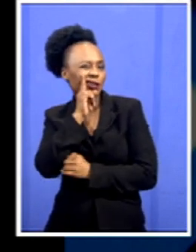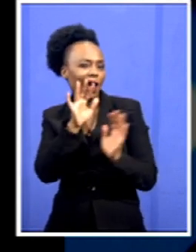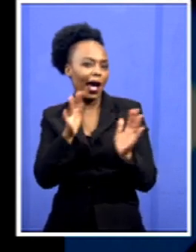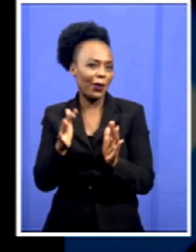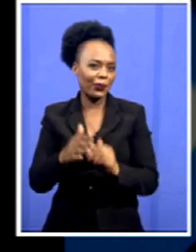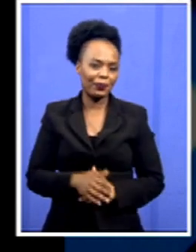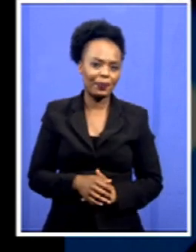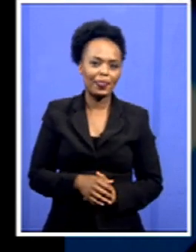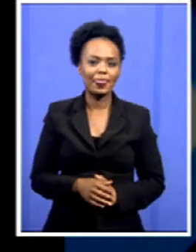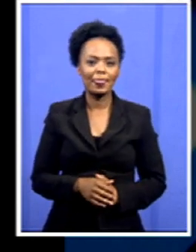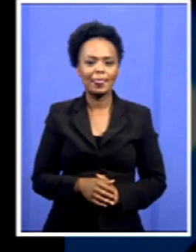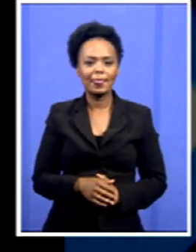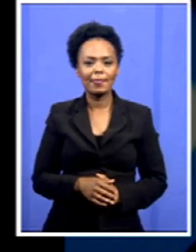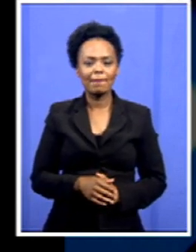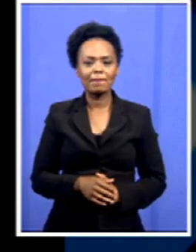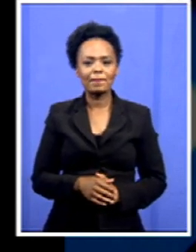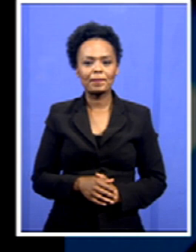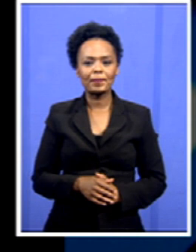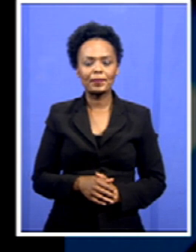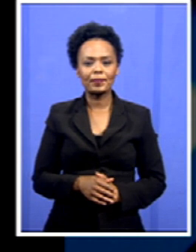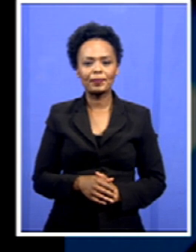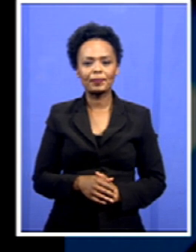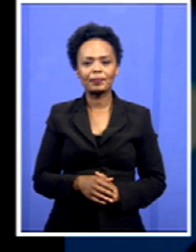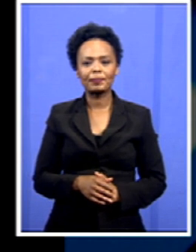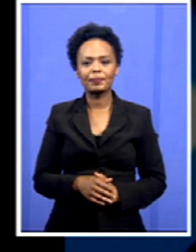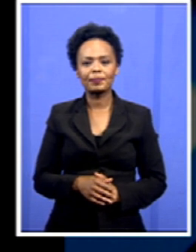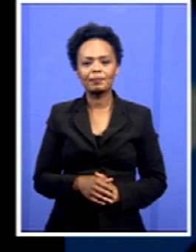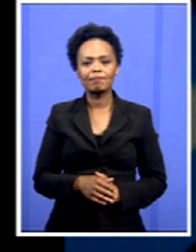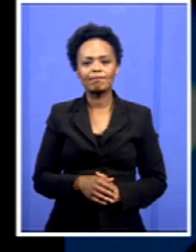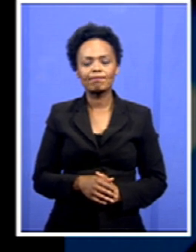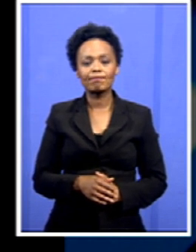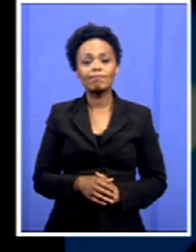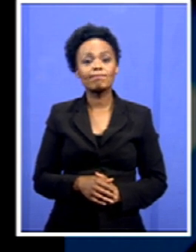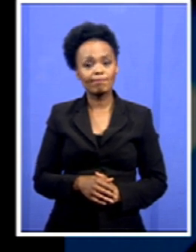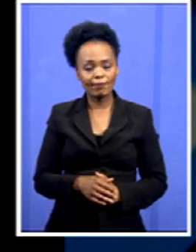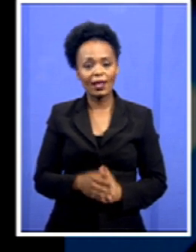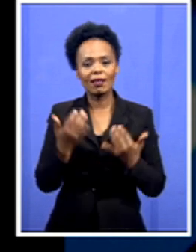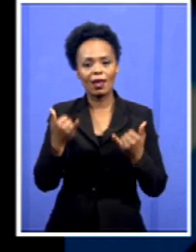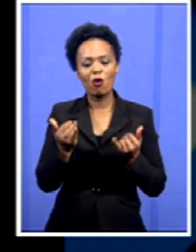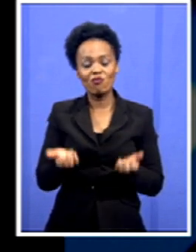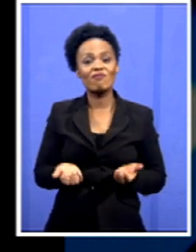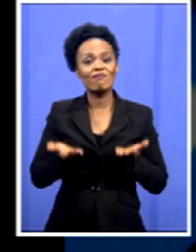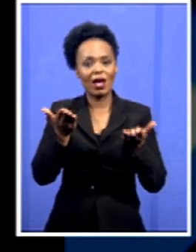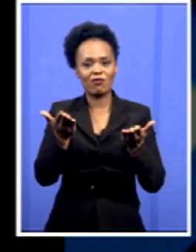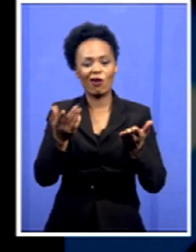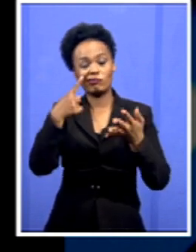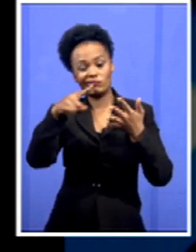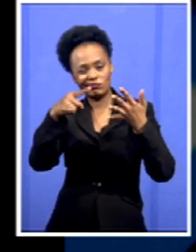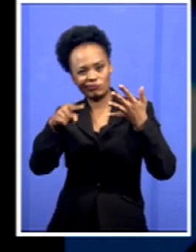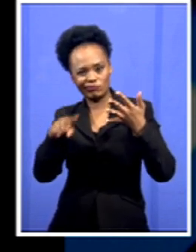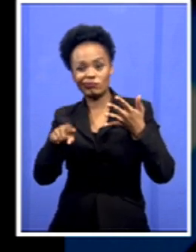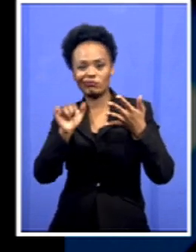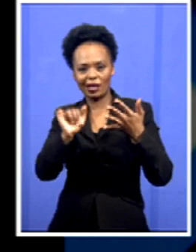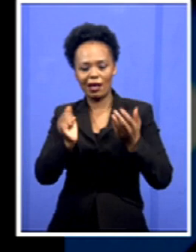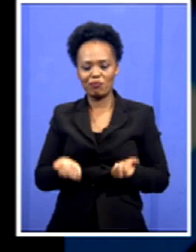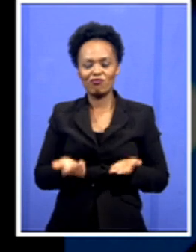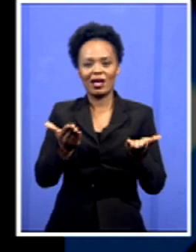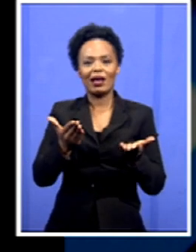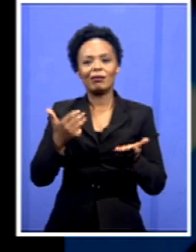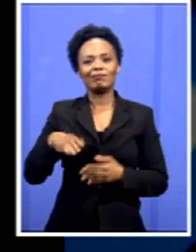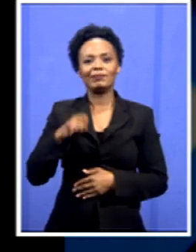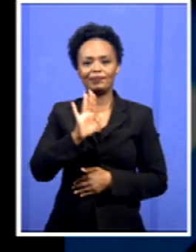have received. And here goes. This is rating the performance of the municipality. This one